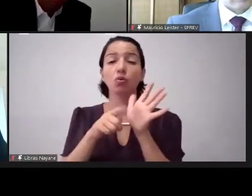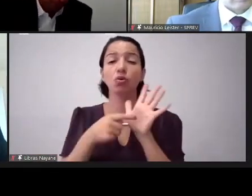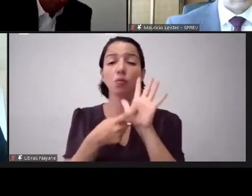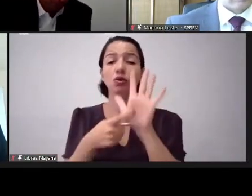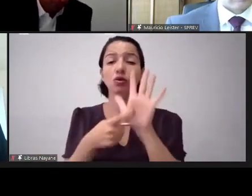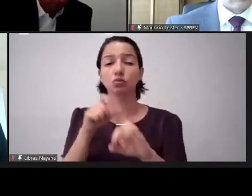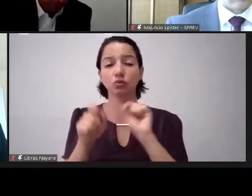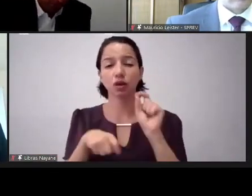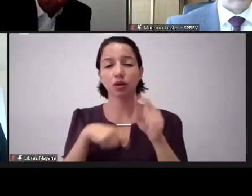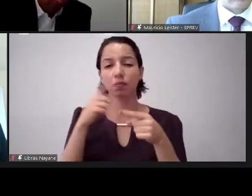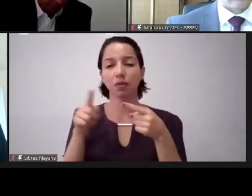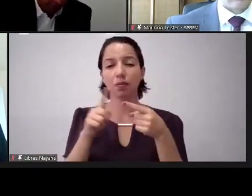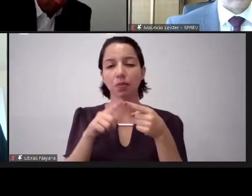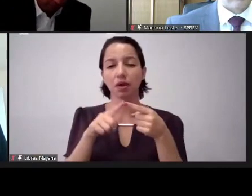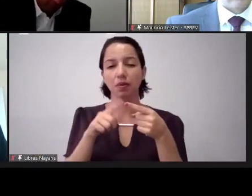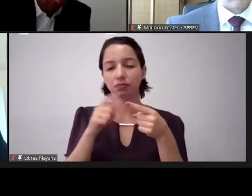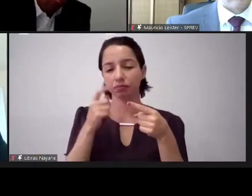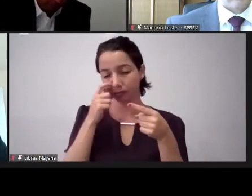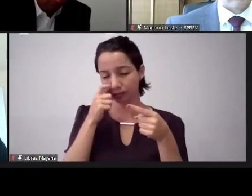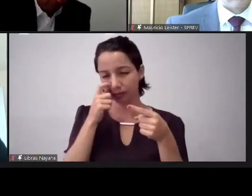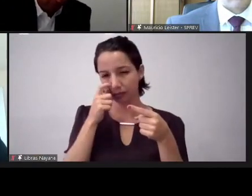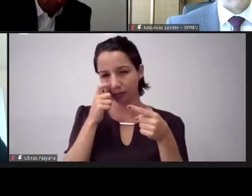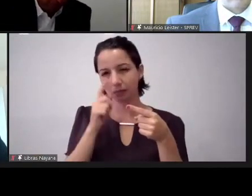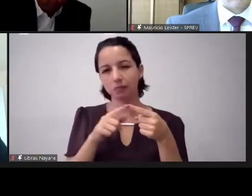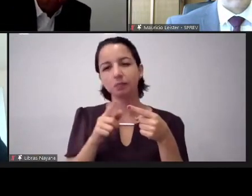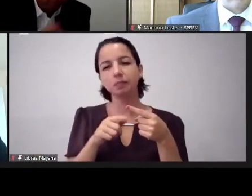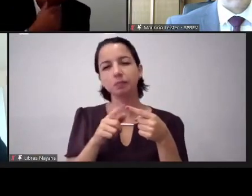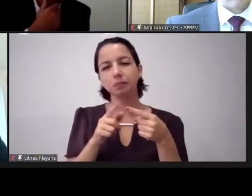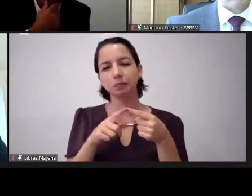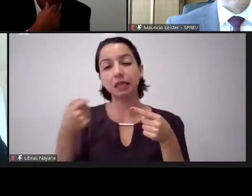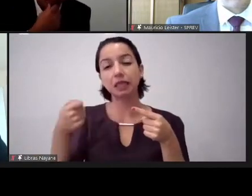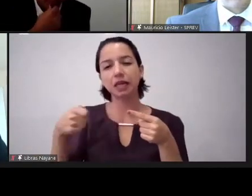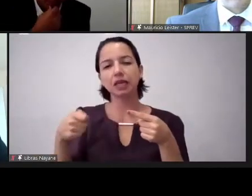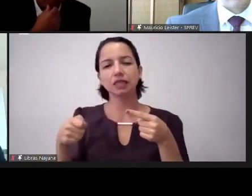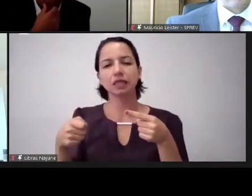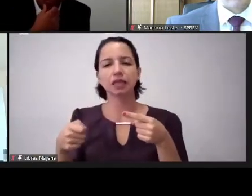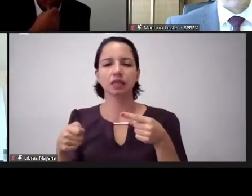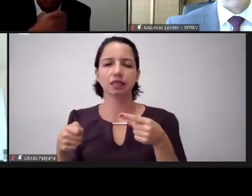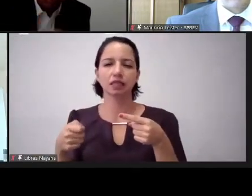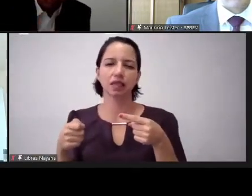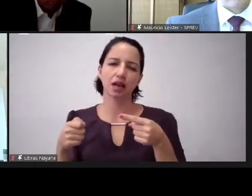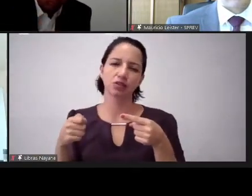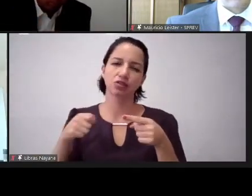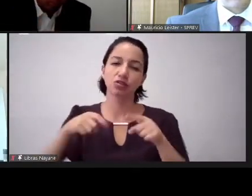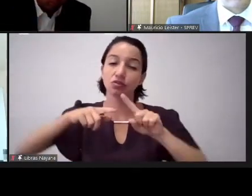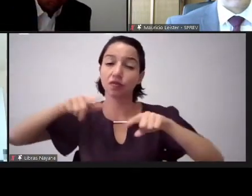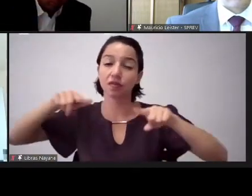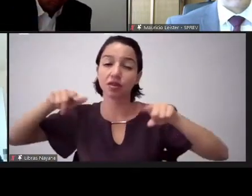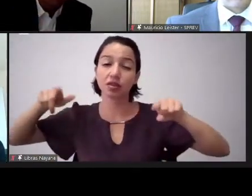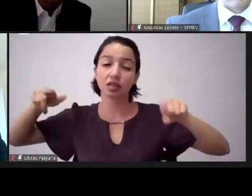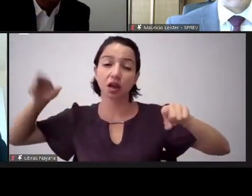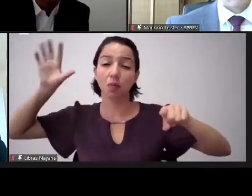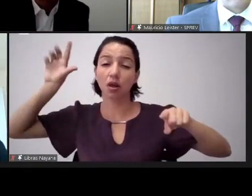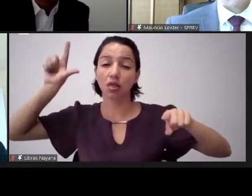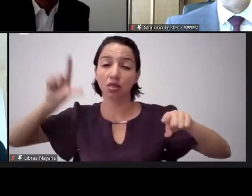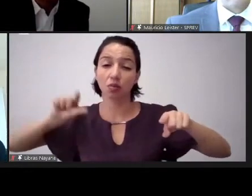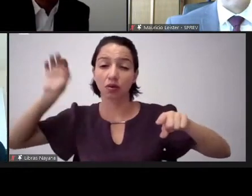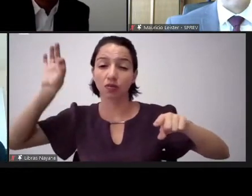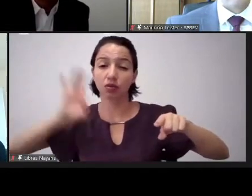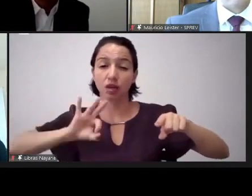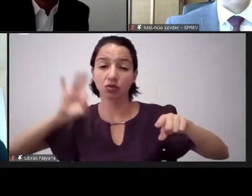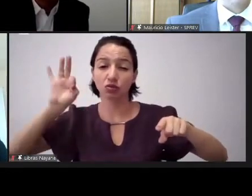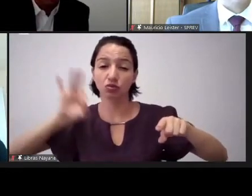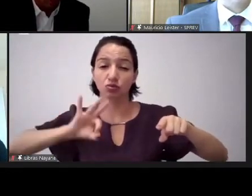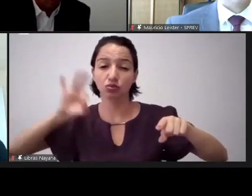straightforward. And the first question about the need to this